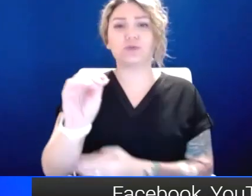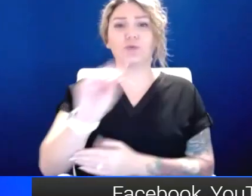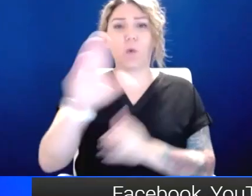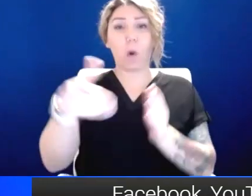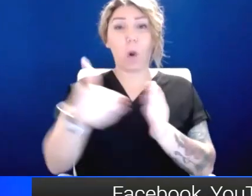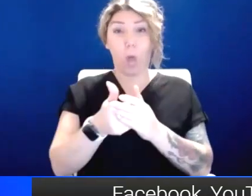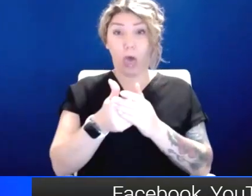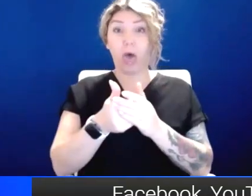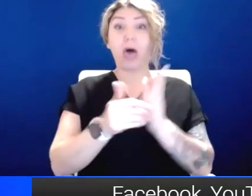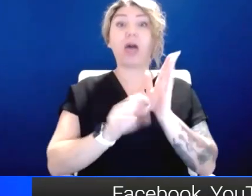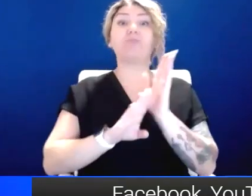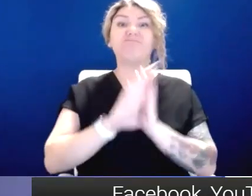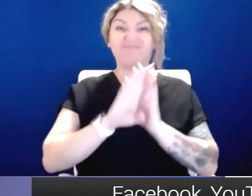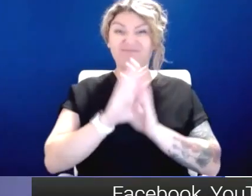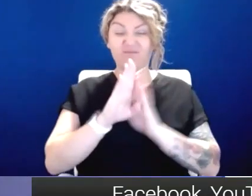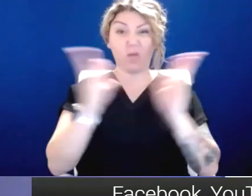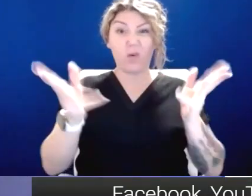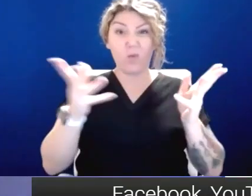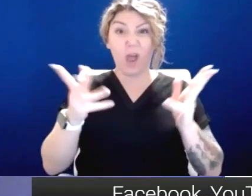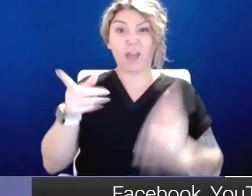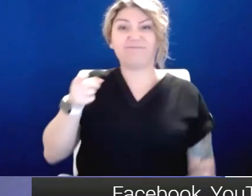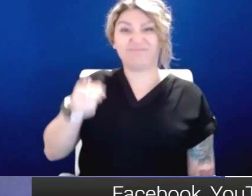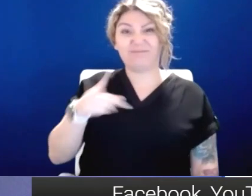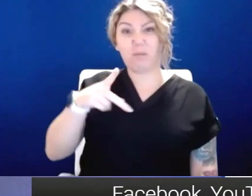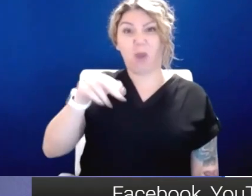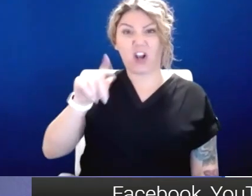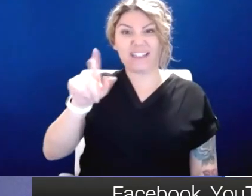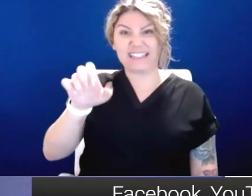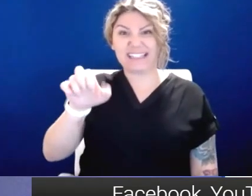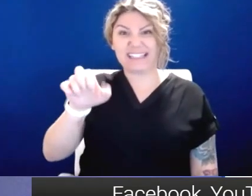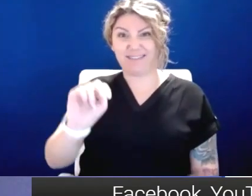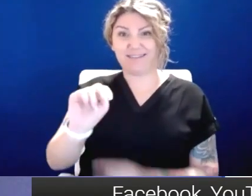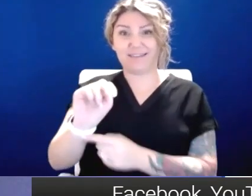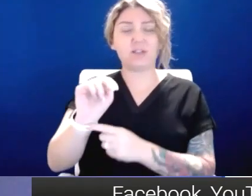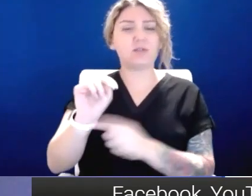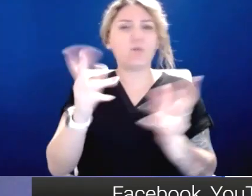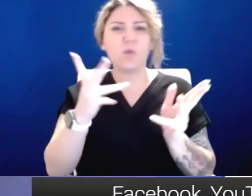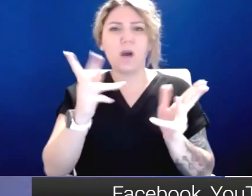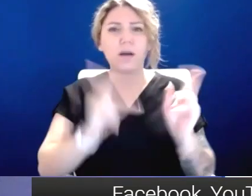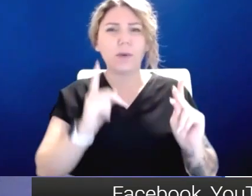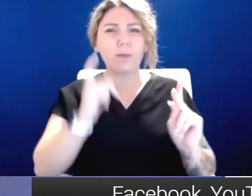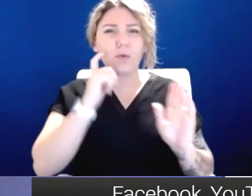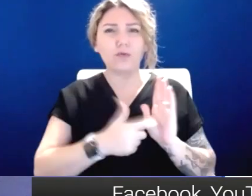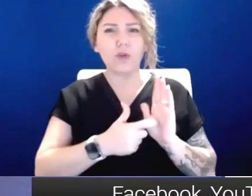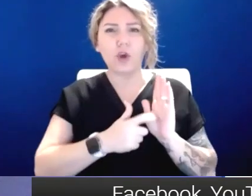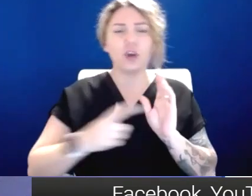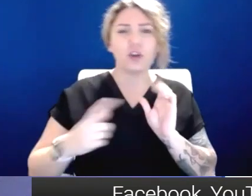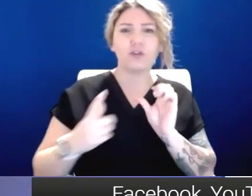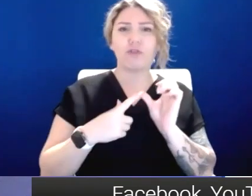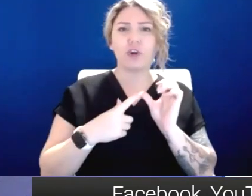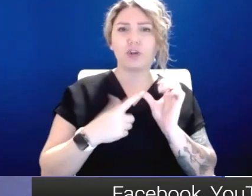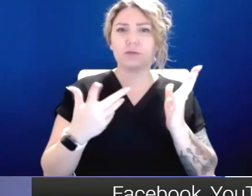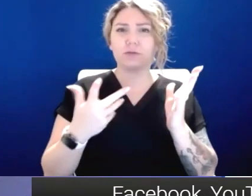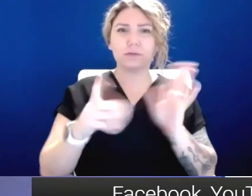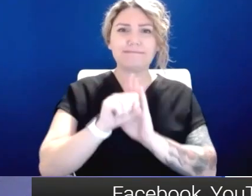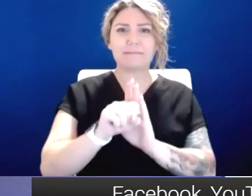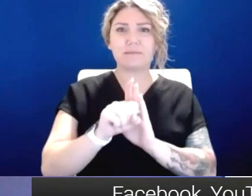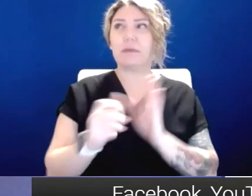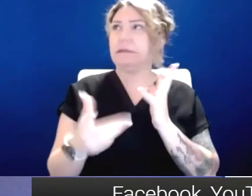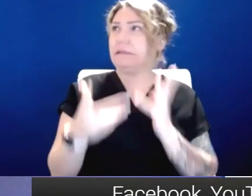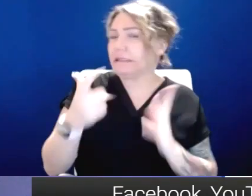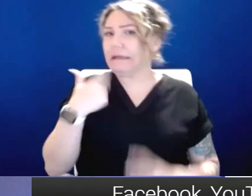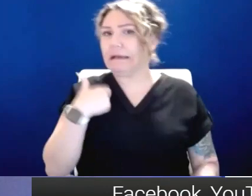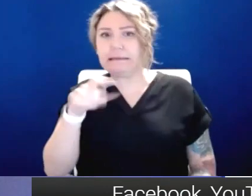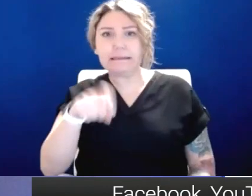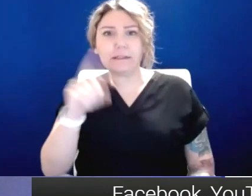of Parkinson's disease. So what might someone notice in those first initial signs, doctor, that might say, I need to get to my doctor